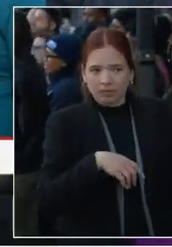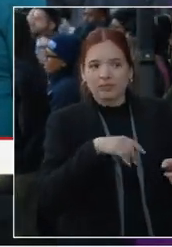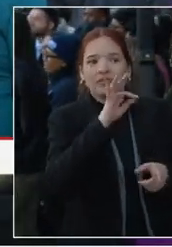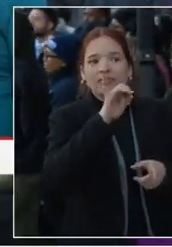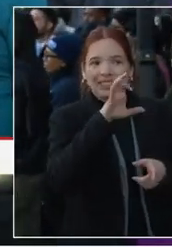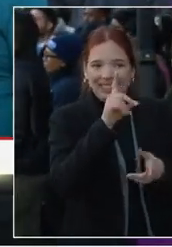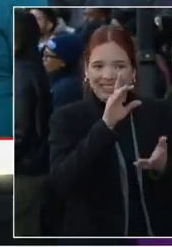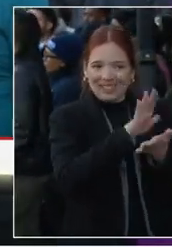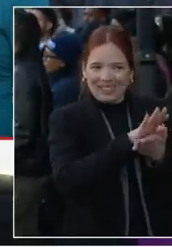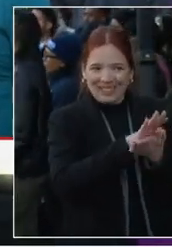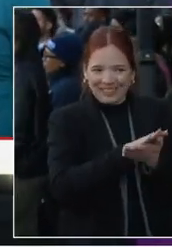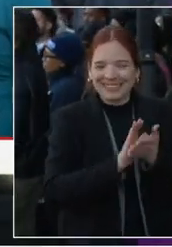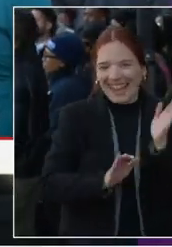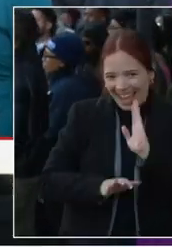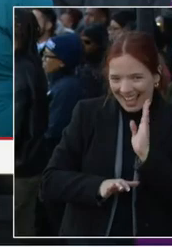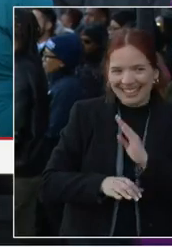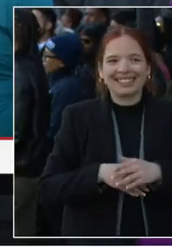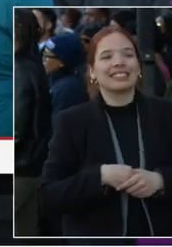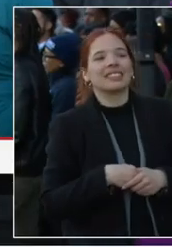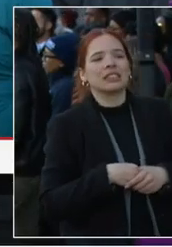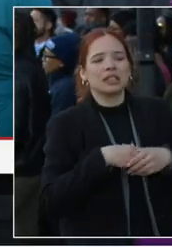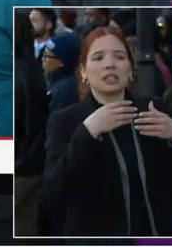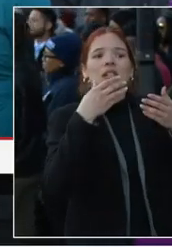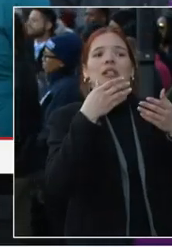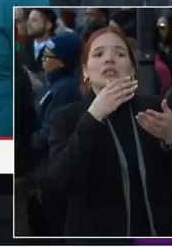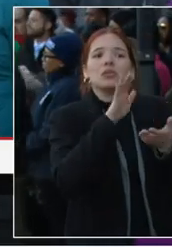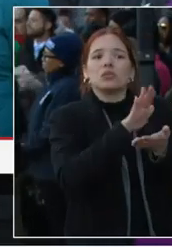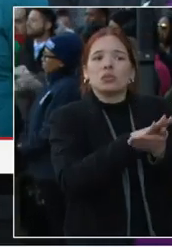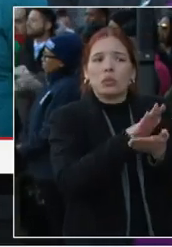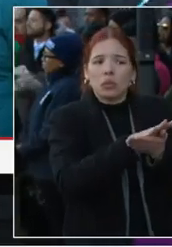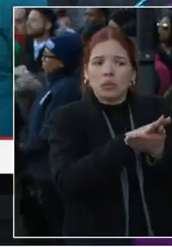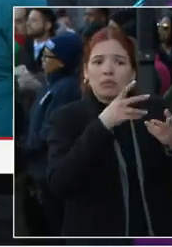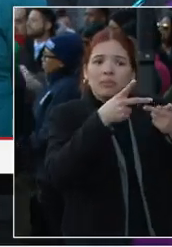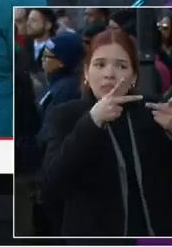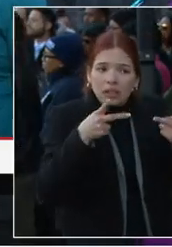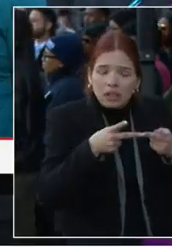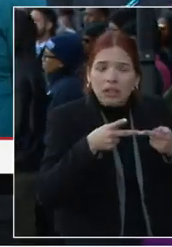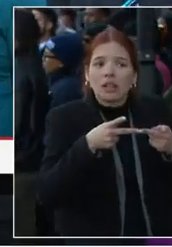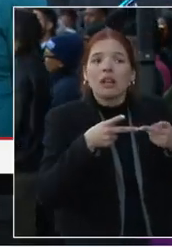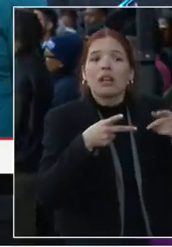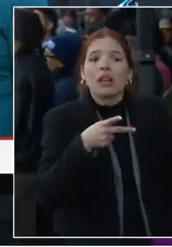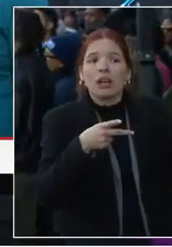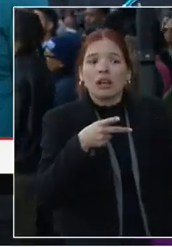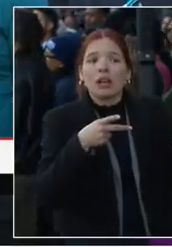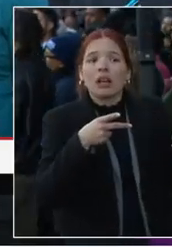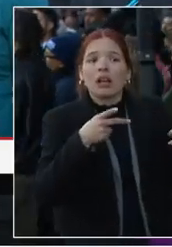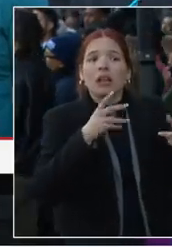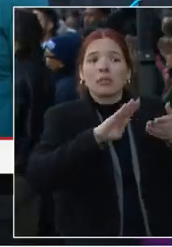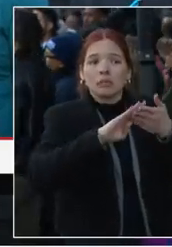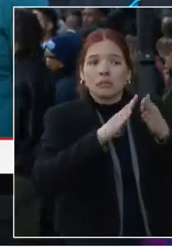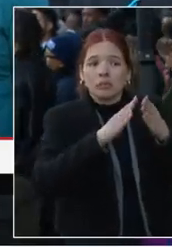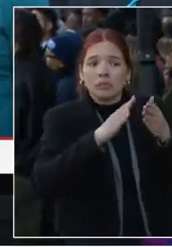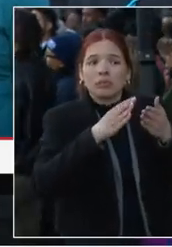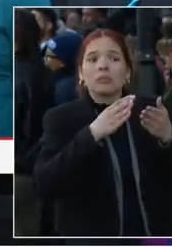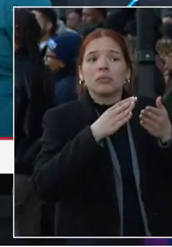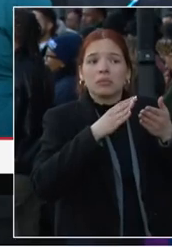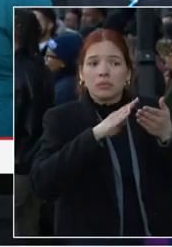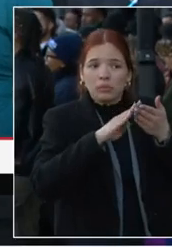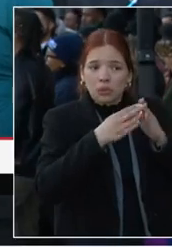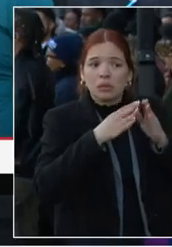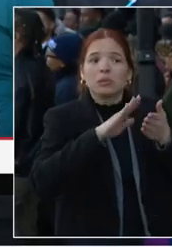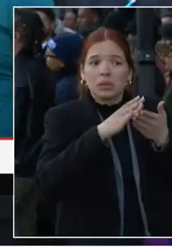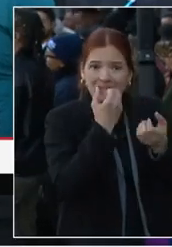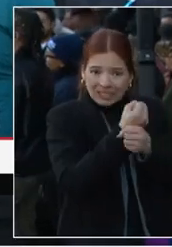How can we make our schools, public spaces, and community centers safe from threats of violence? Well, that's what we're here to talk